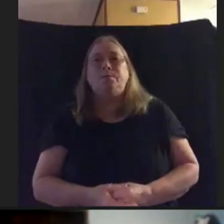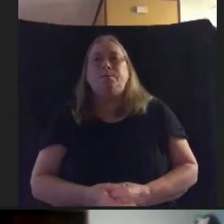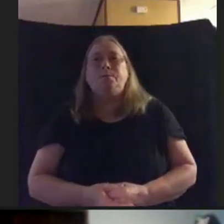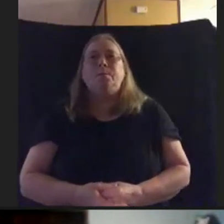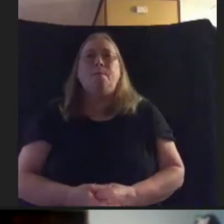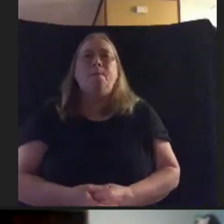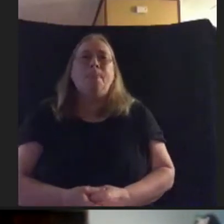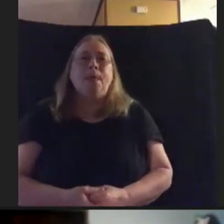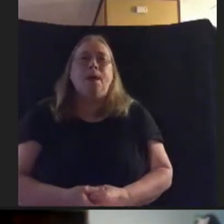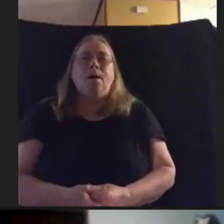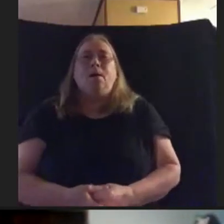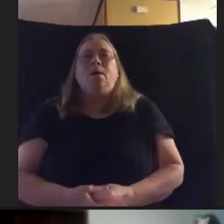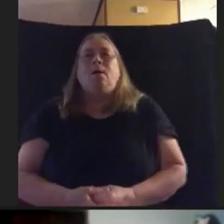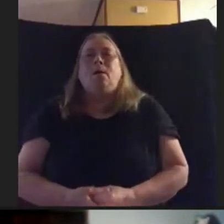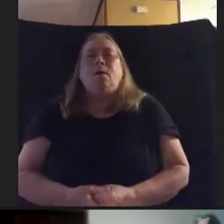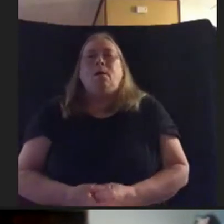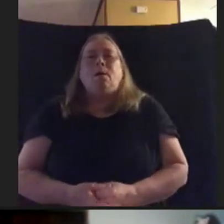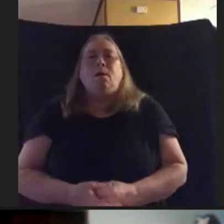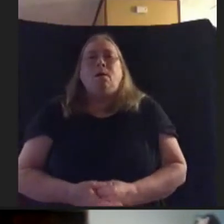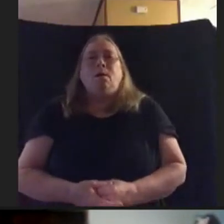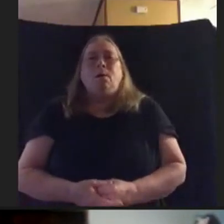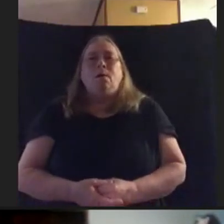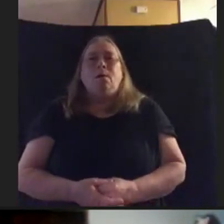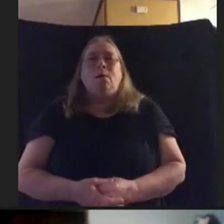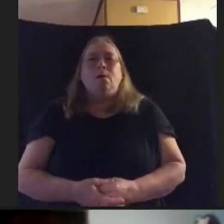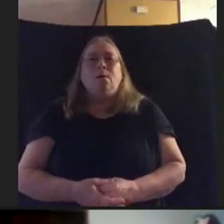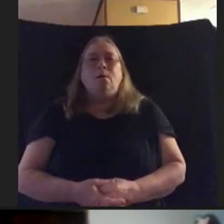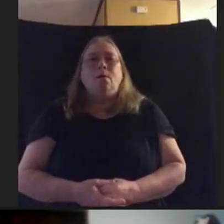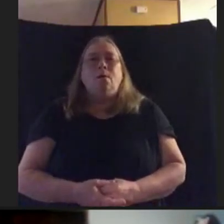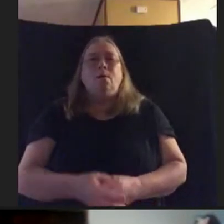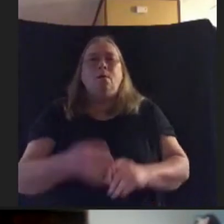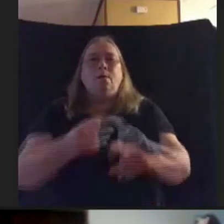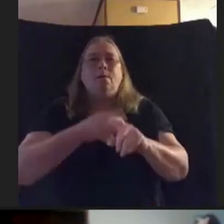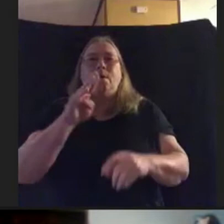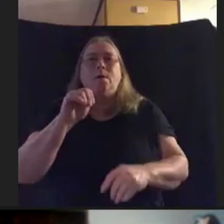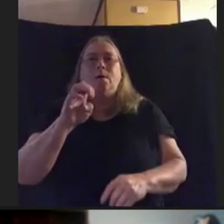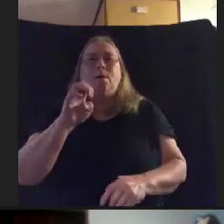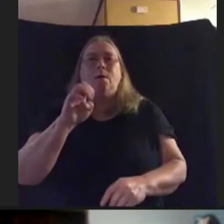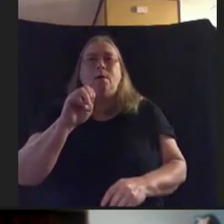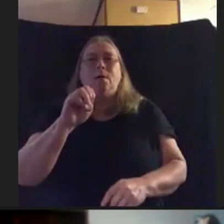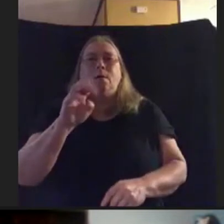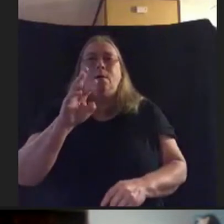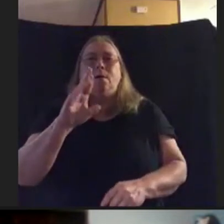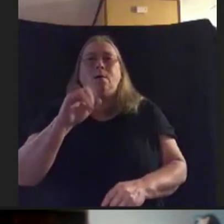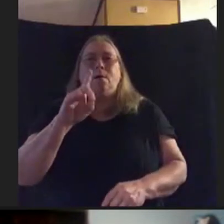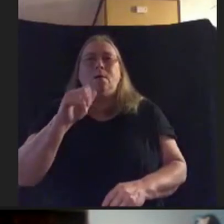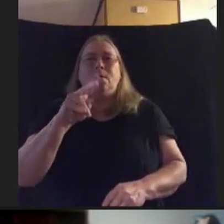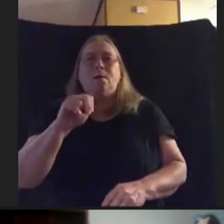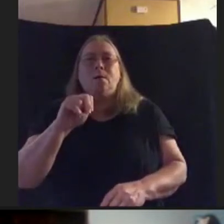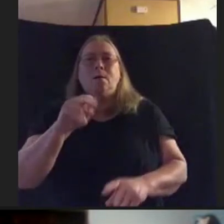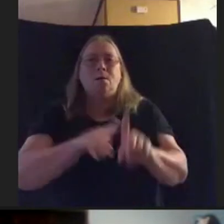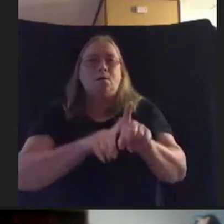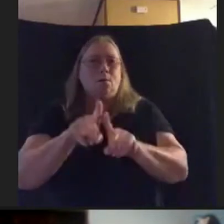All right, we've got Ann Snabes from the Meridian Star. When do you expect to